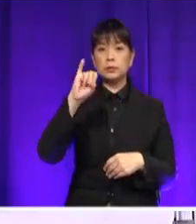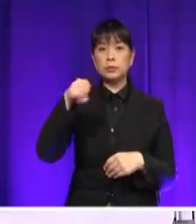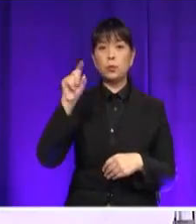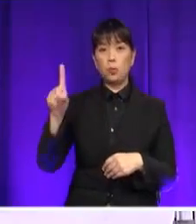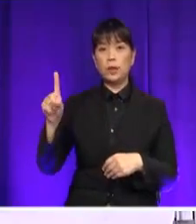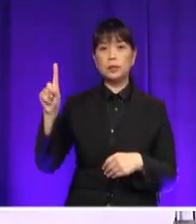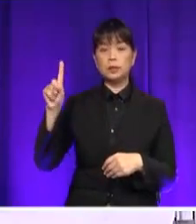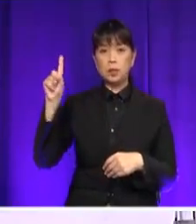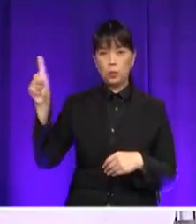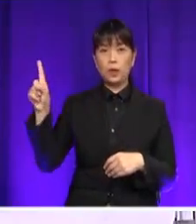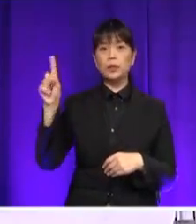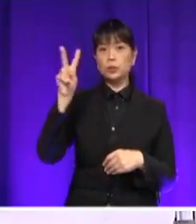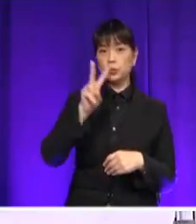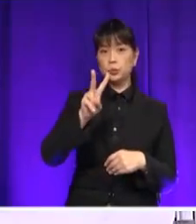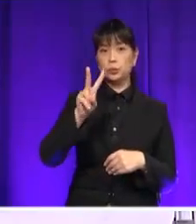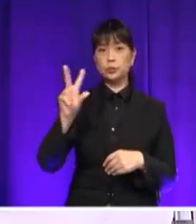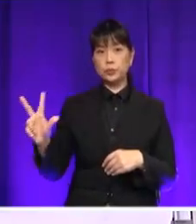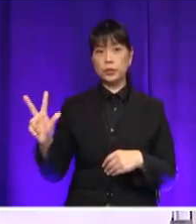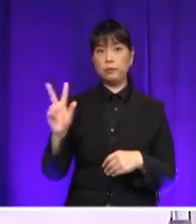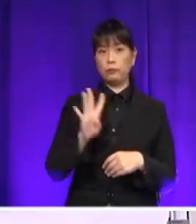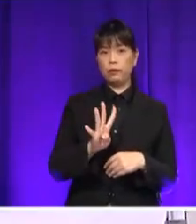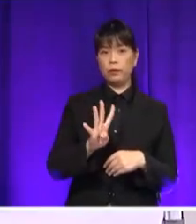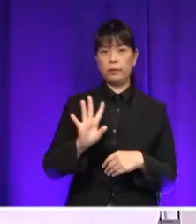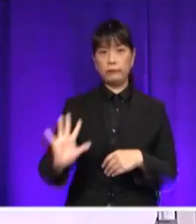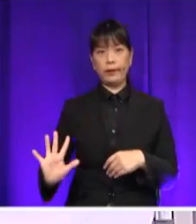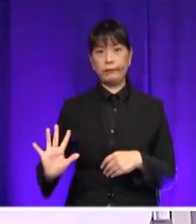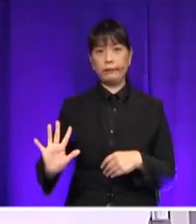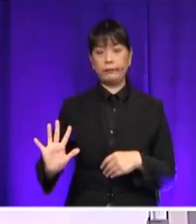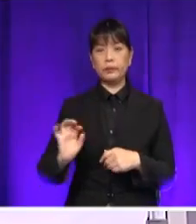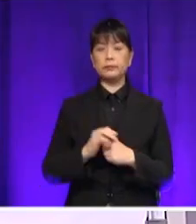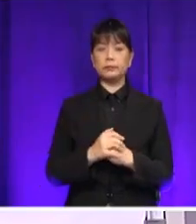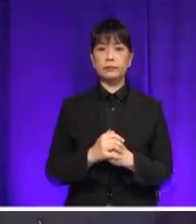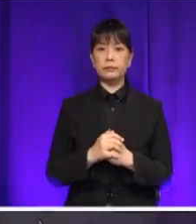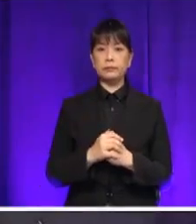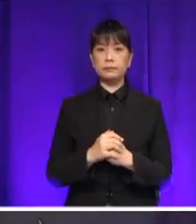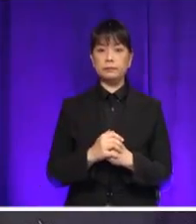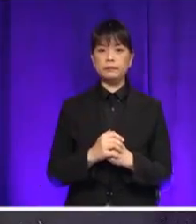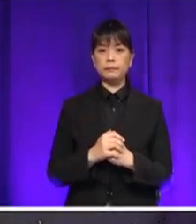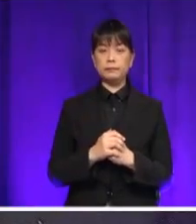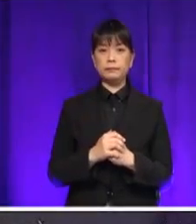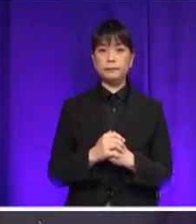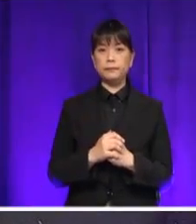3, 4, and 5. Okay? All right.